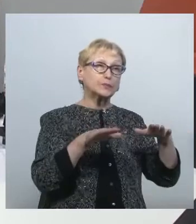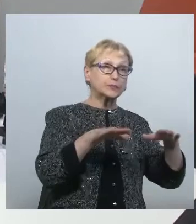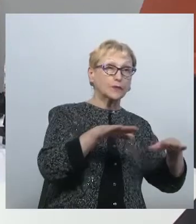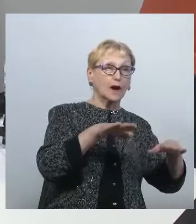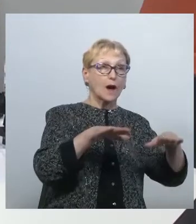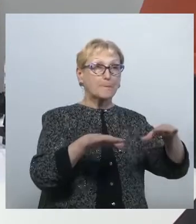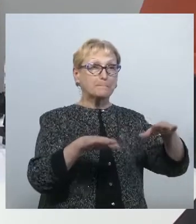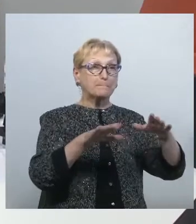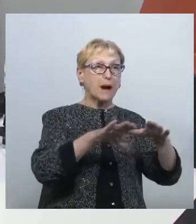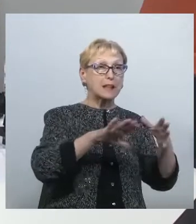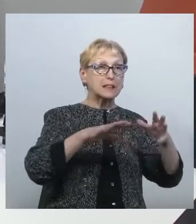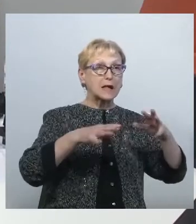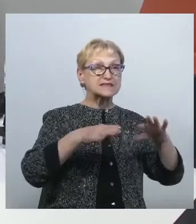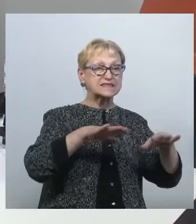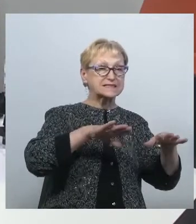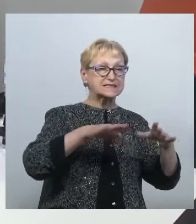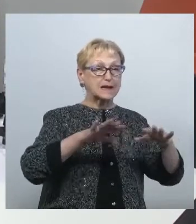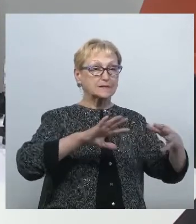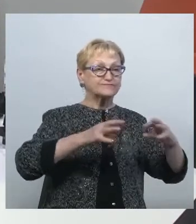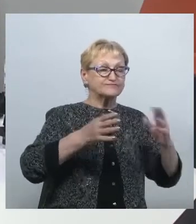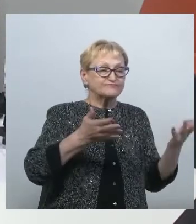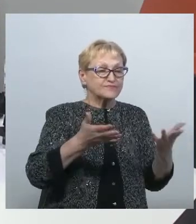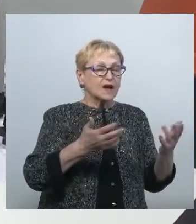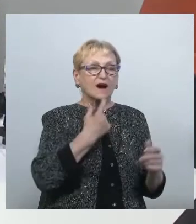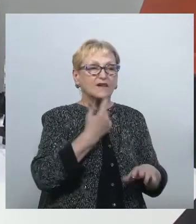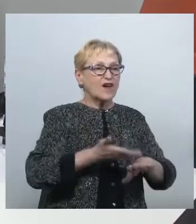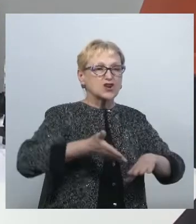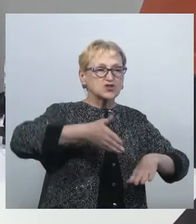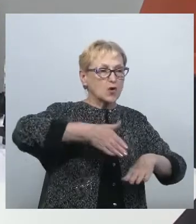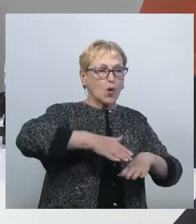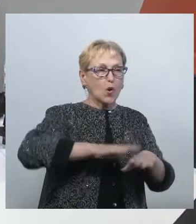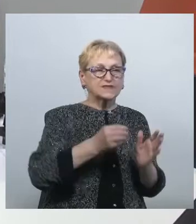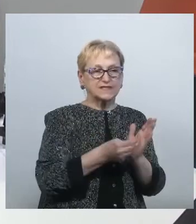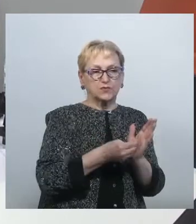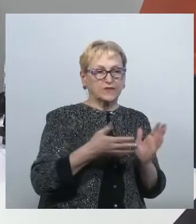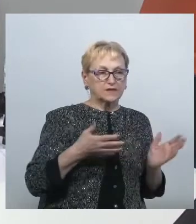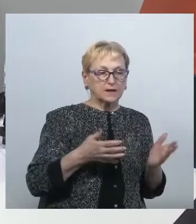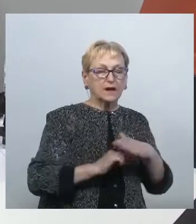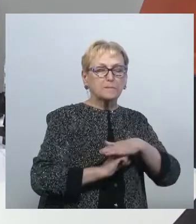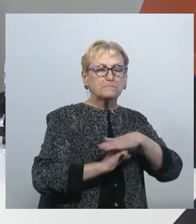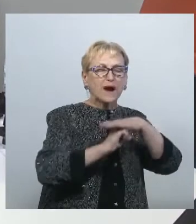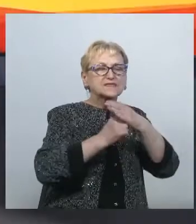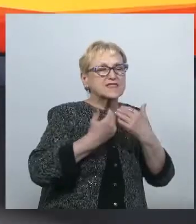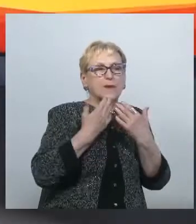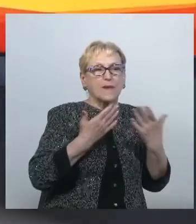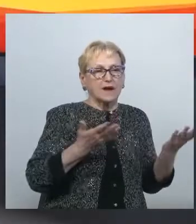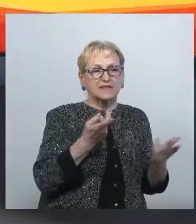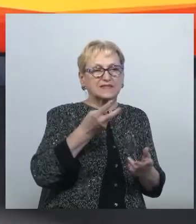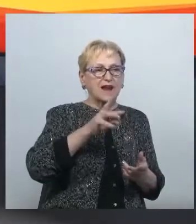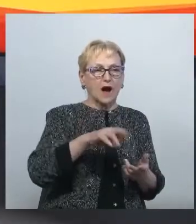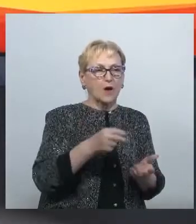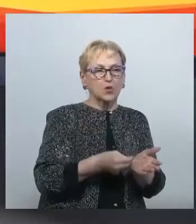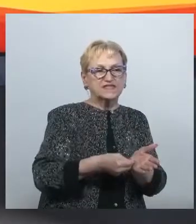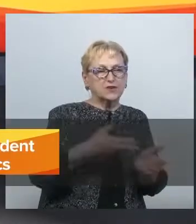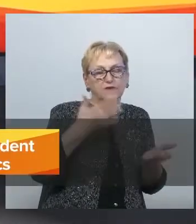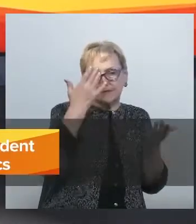fact, the balance is hard to be assessed because there must be some